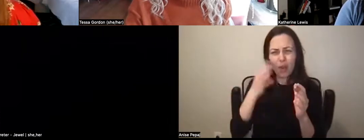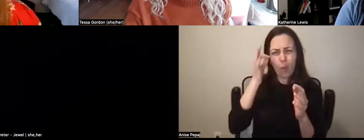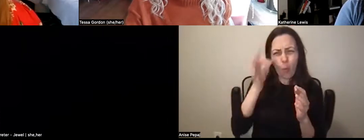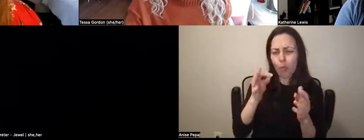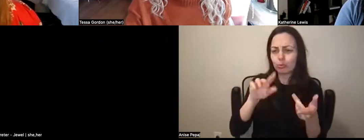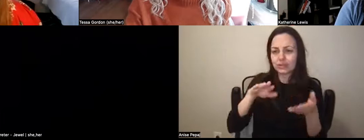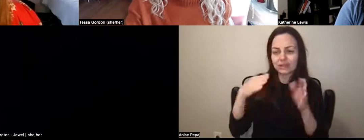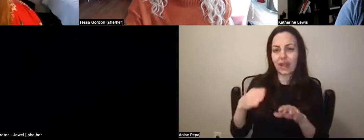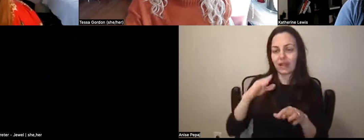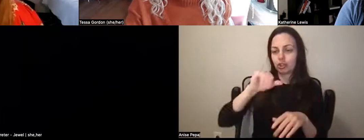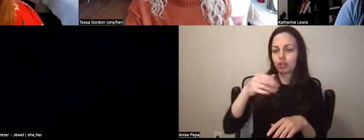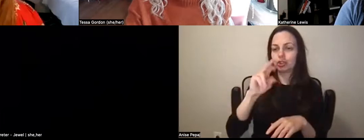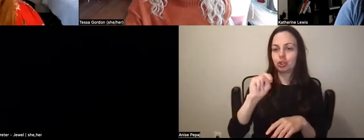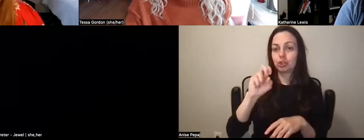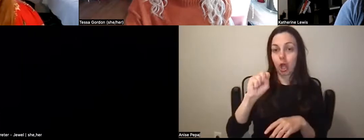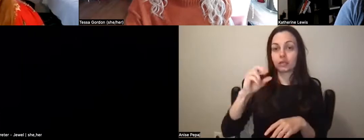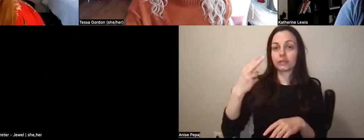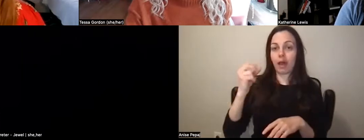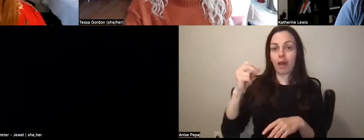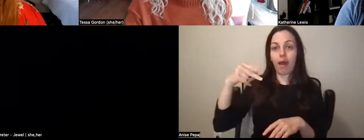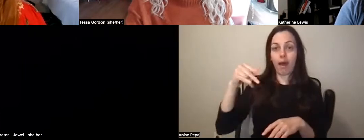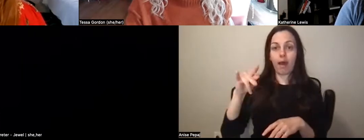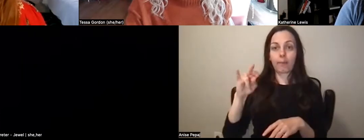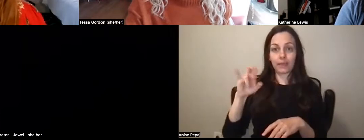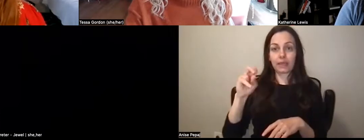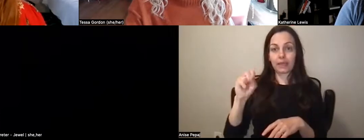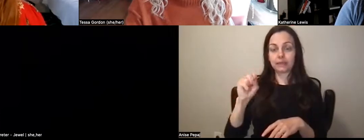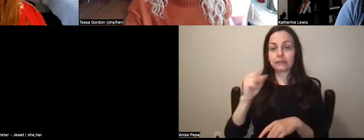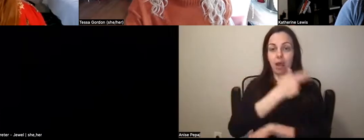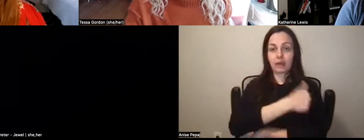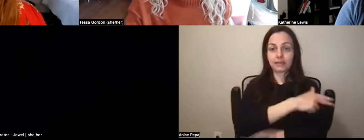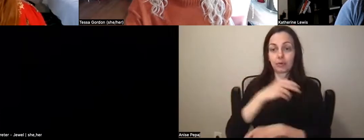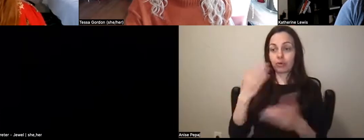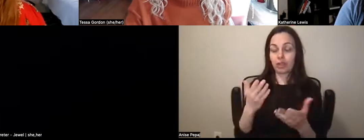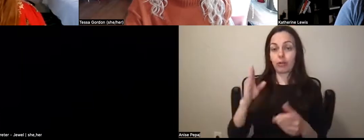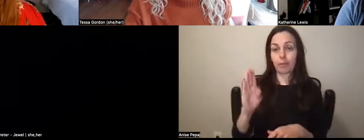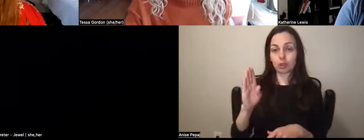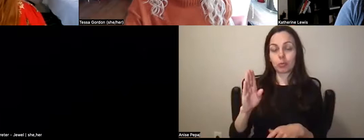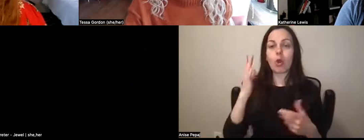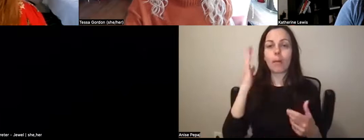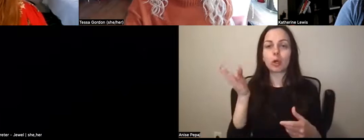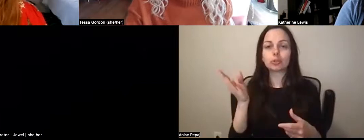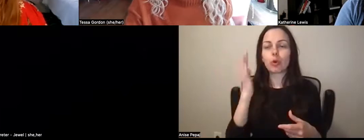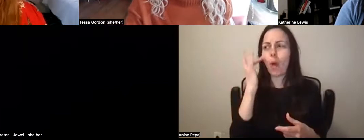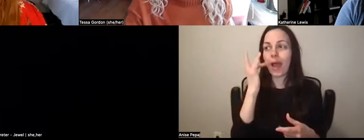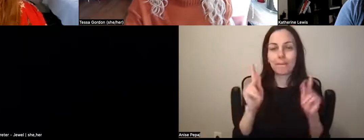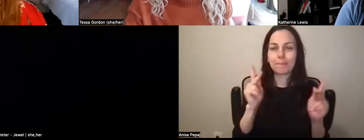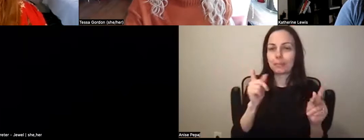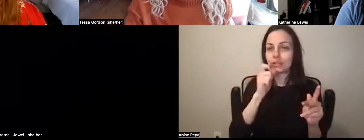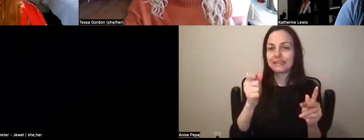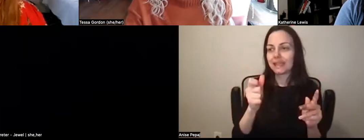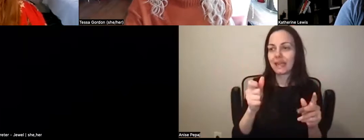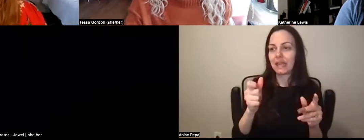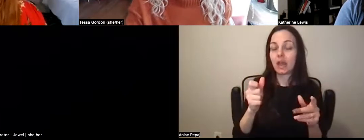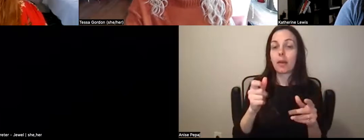Hopkins Hospital here in Baltimore, Maryland, because no one would take me seriously when I discussed the over 50 symptoms I presented